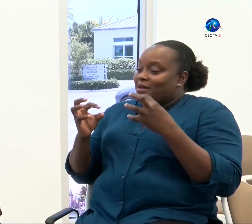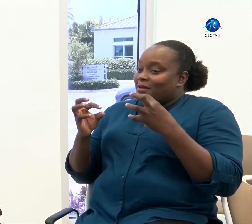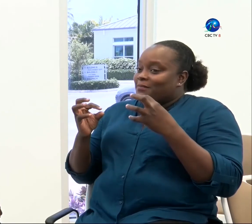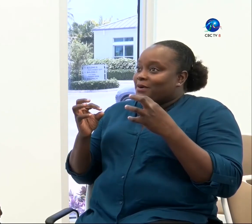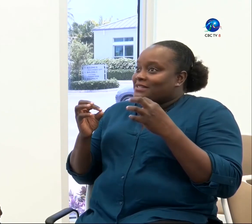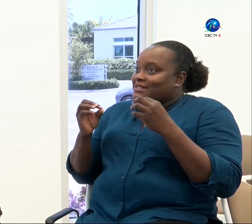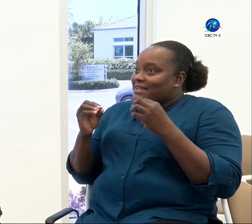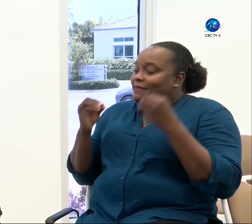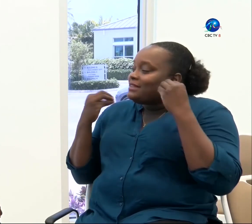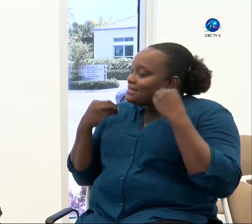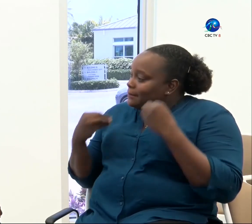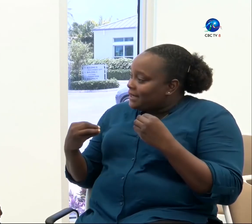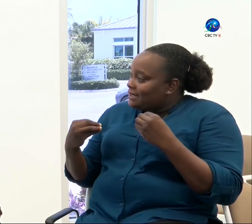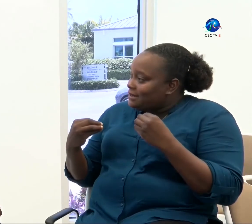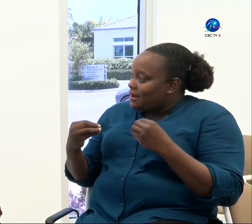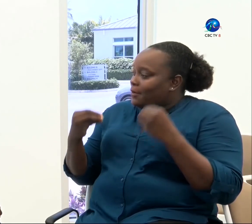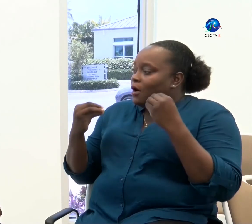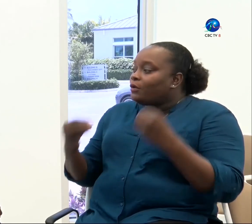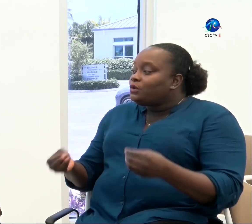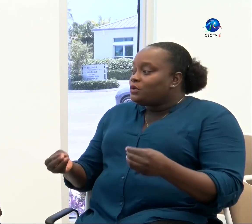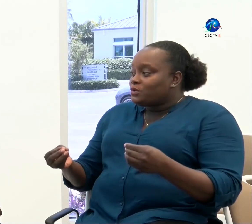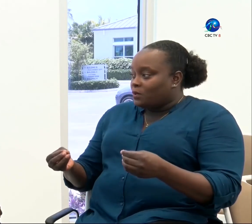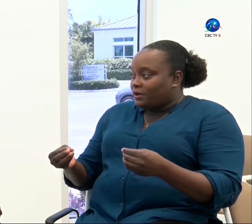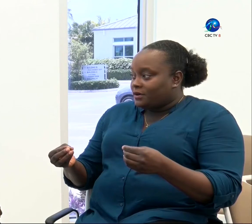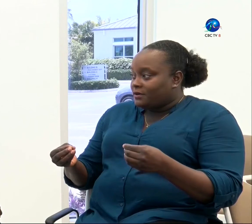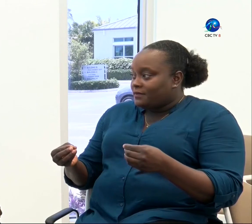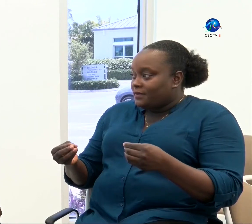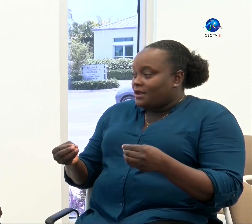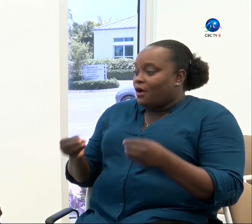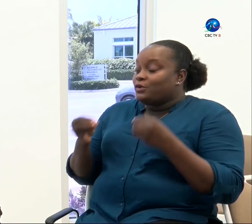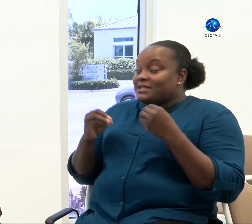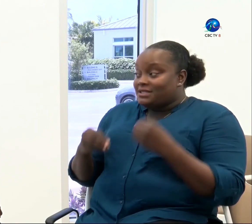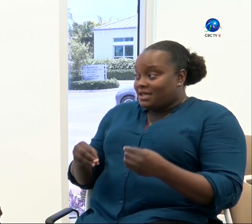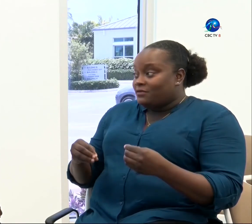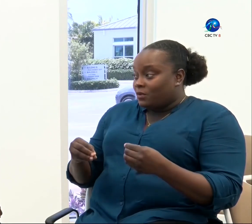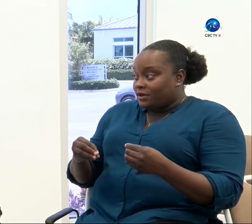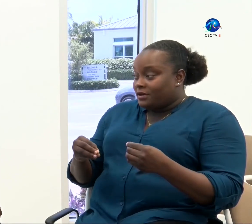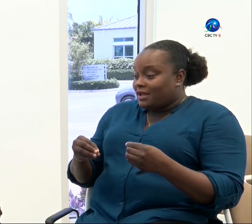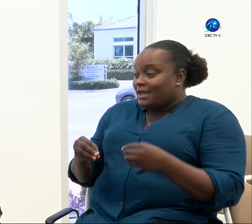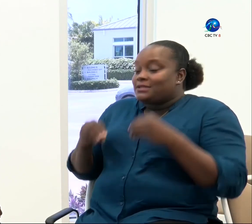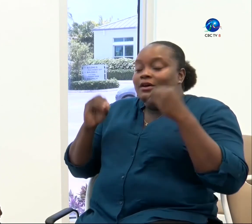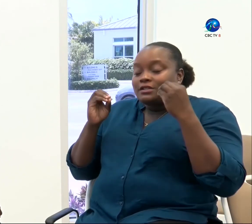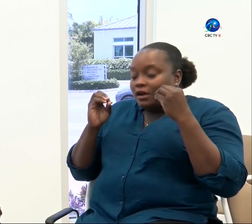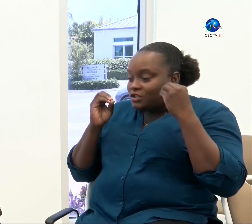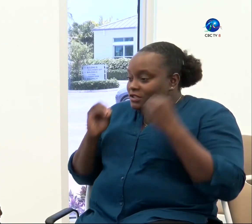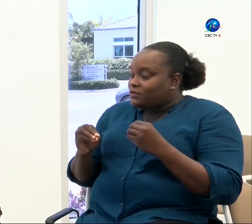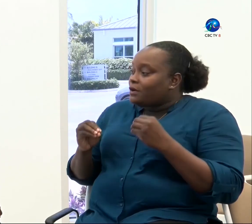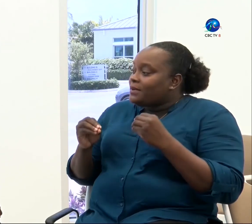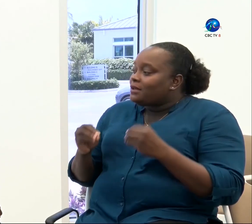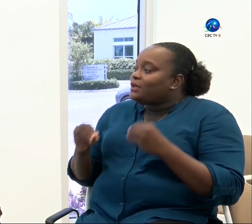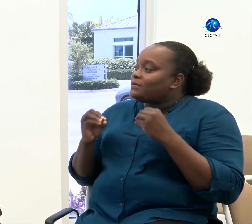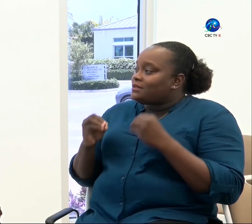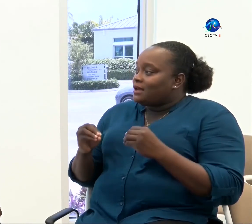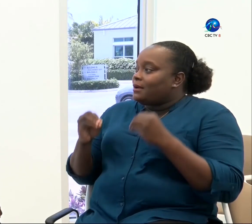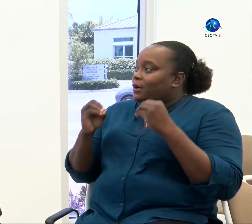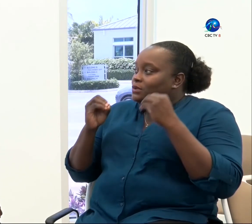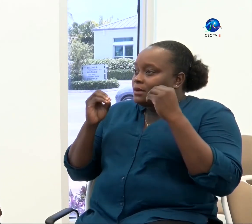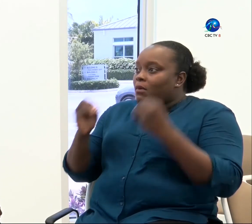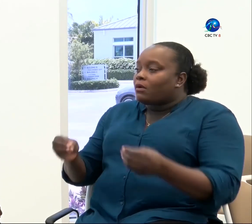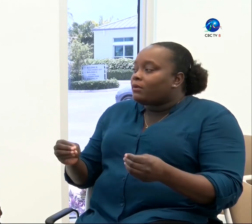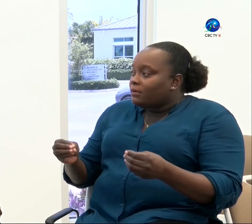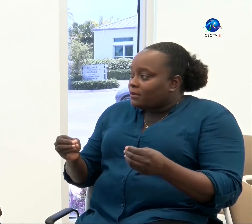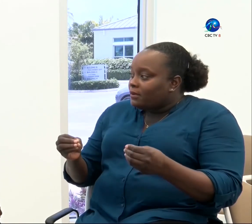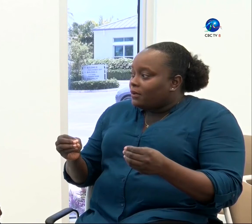have persons having this in mind about how you use water, how you can save water. It's not just for your bill, but you have to think